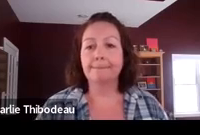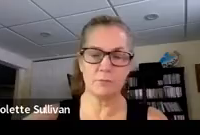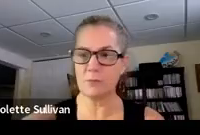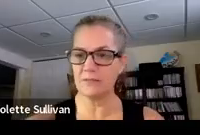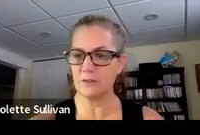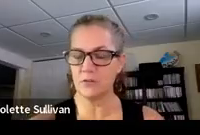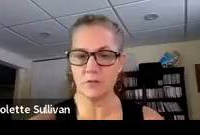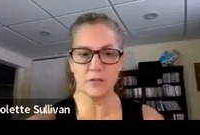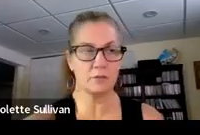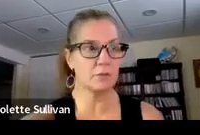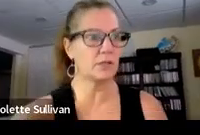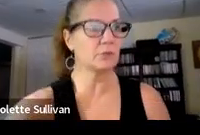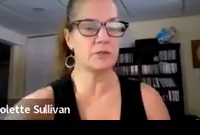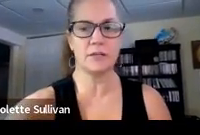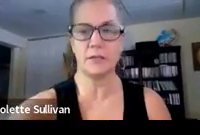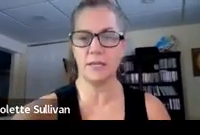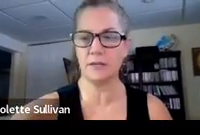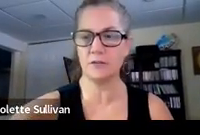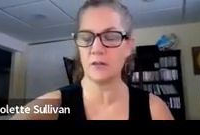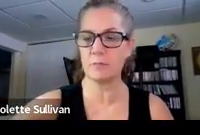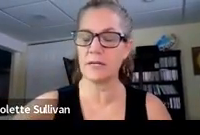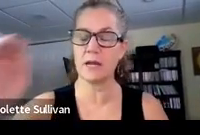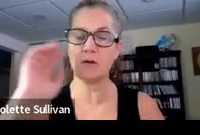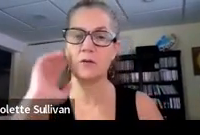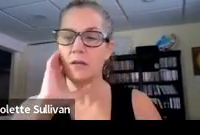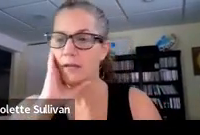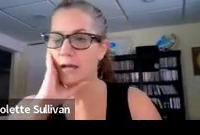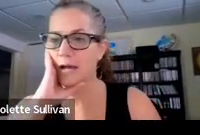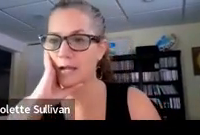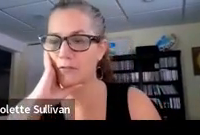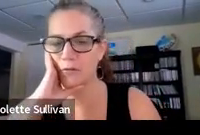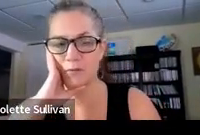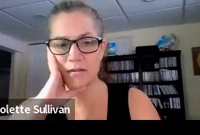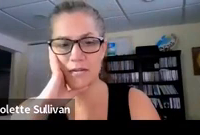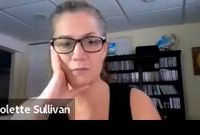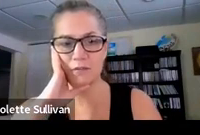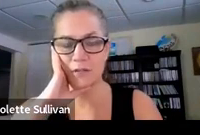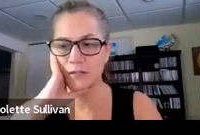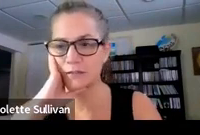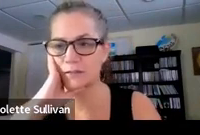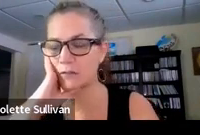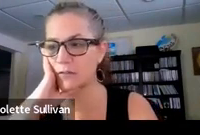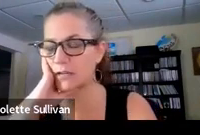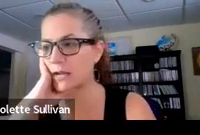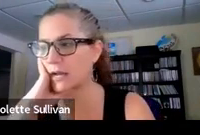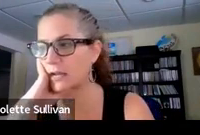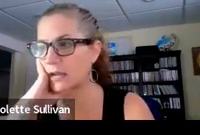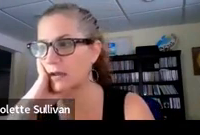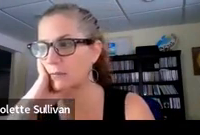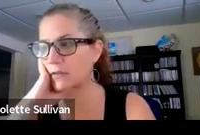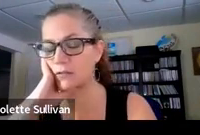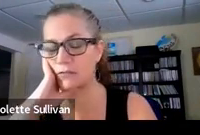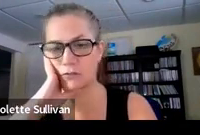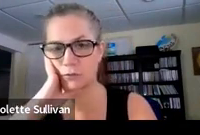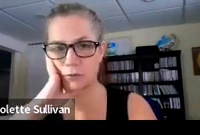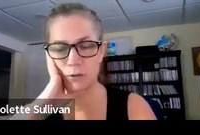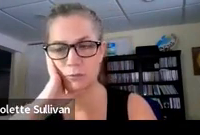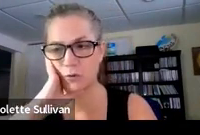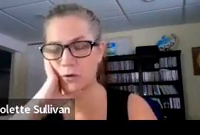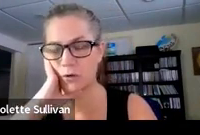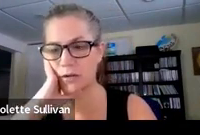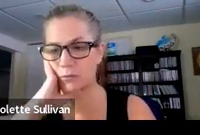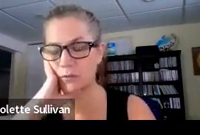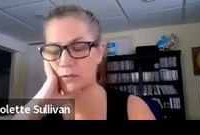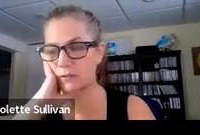I could unmute myself. You think I'd be able to handle that by now? Hi, everyone. My name is Colette Sullivan. I am the Federal